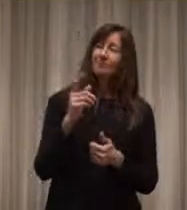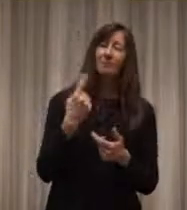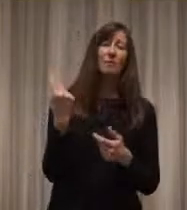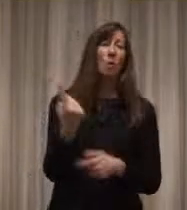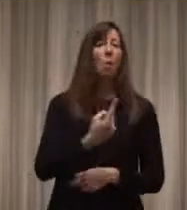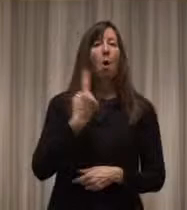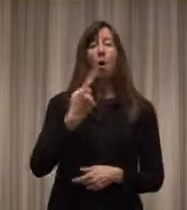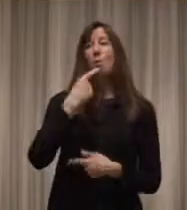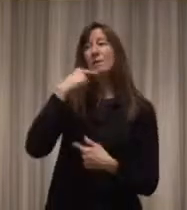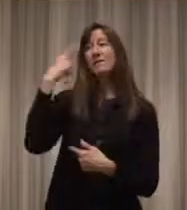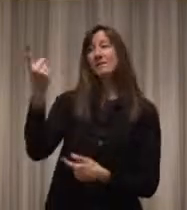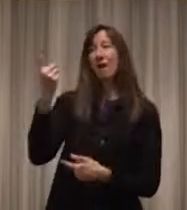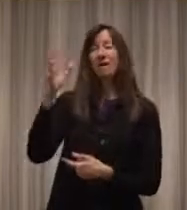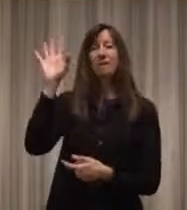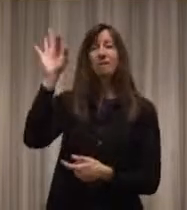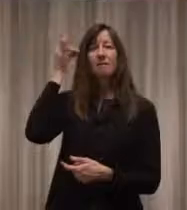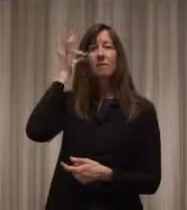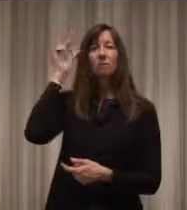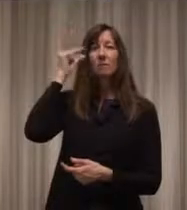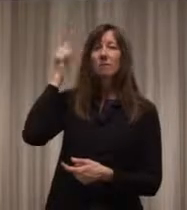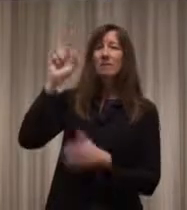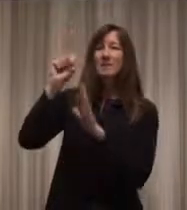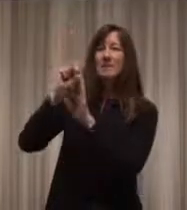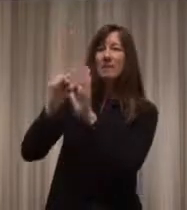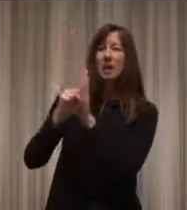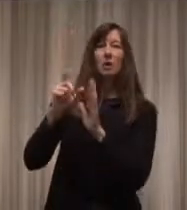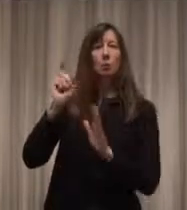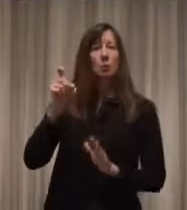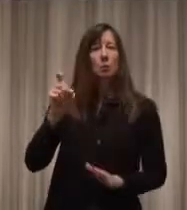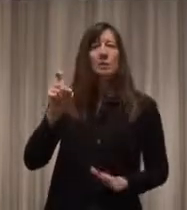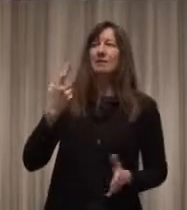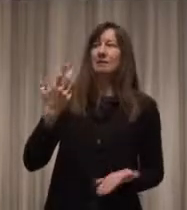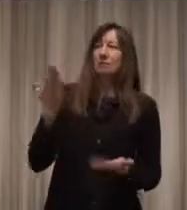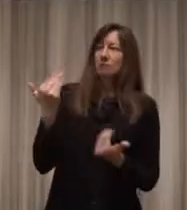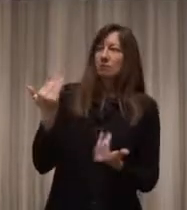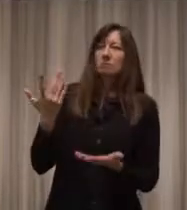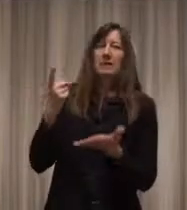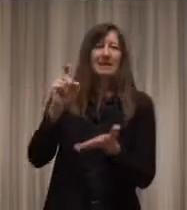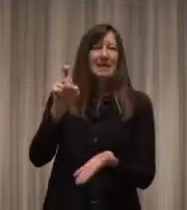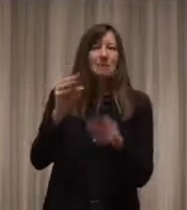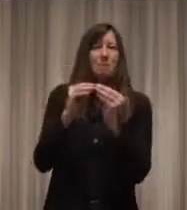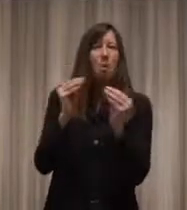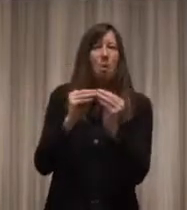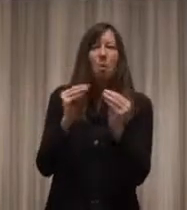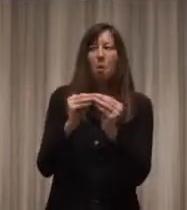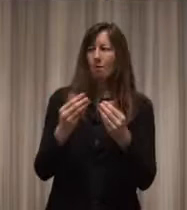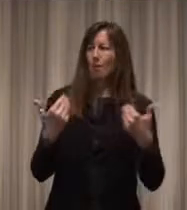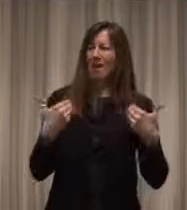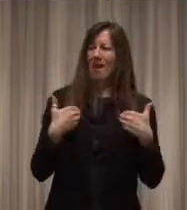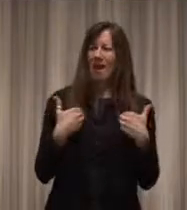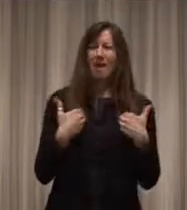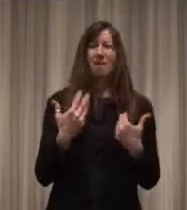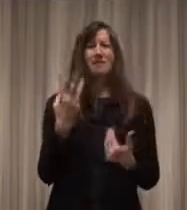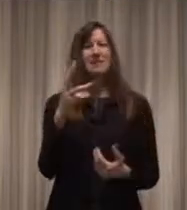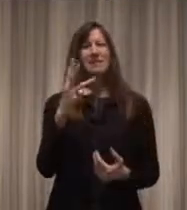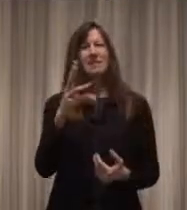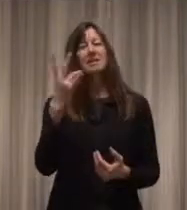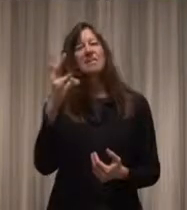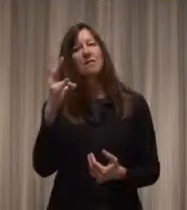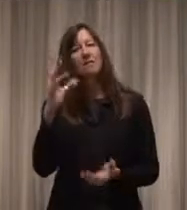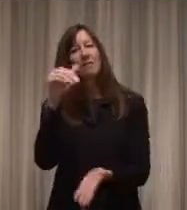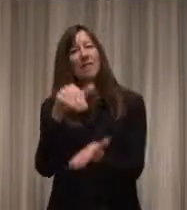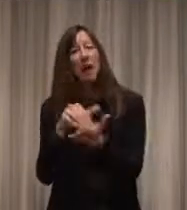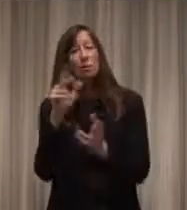ago. We have tens of thousands eligible, about between 60 and 70,000 eligible in the county, and